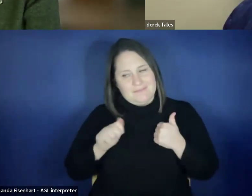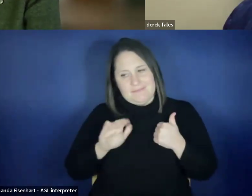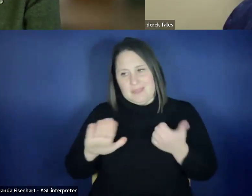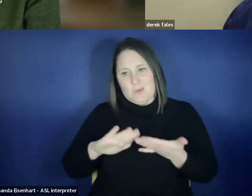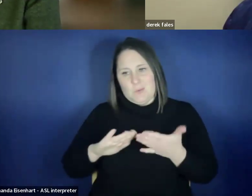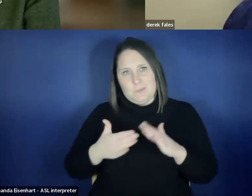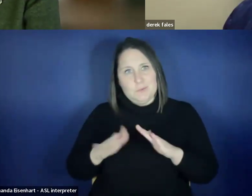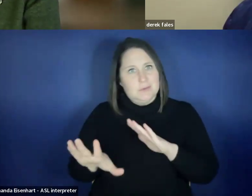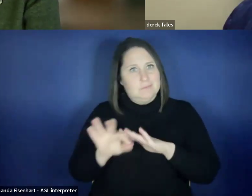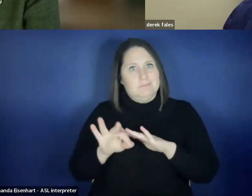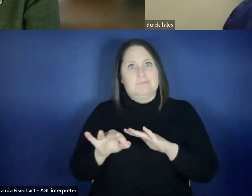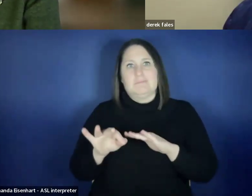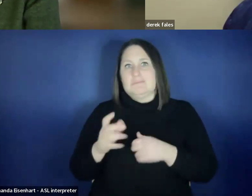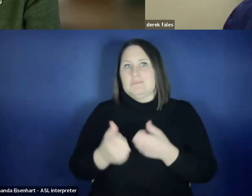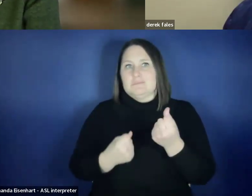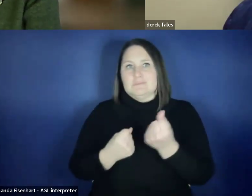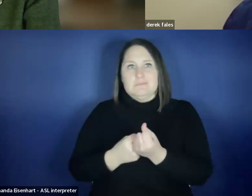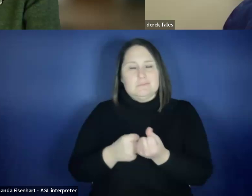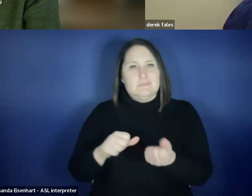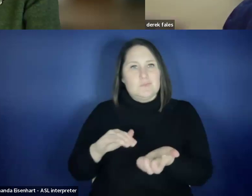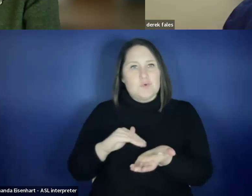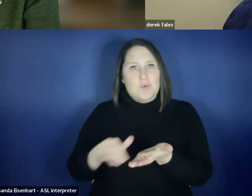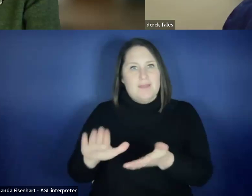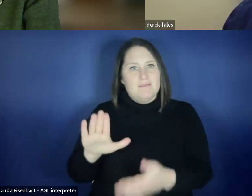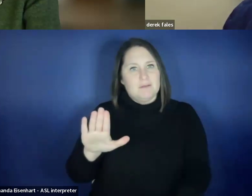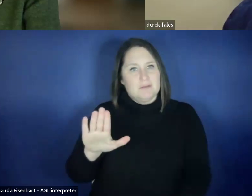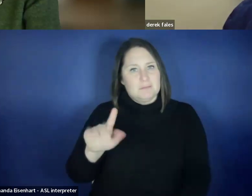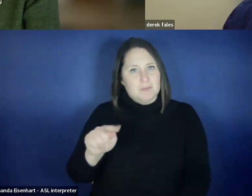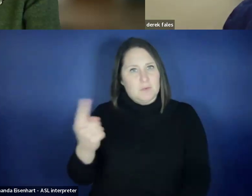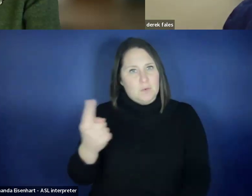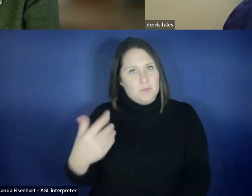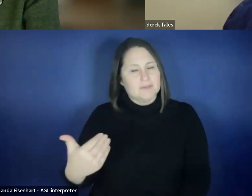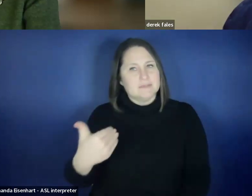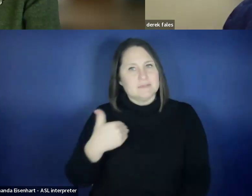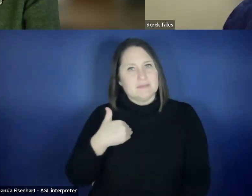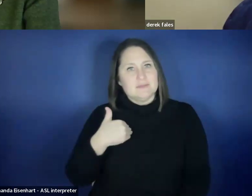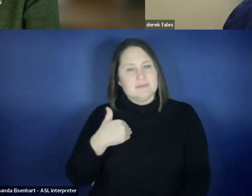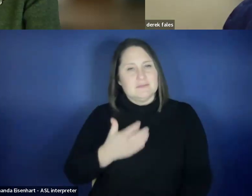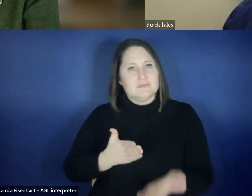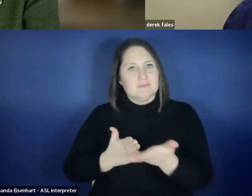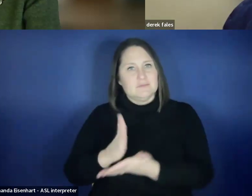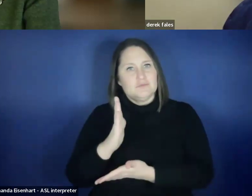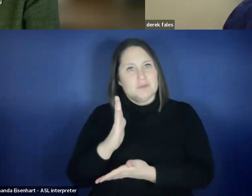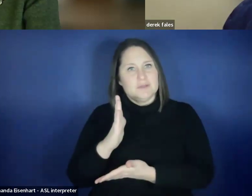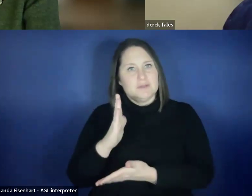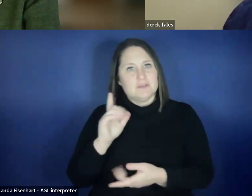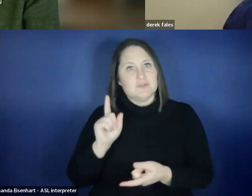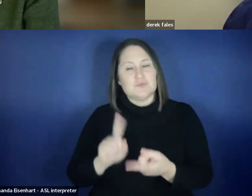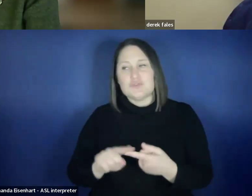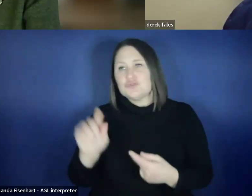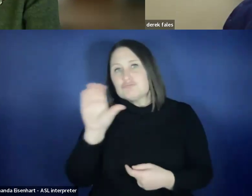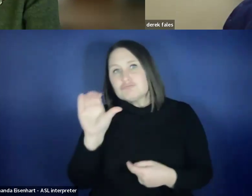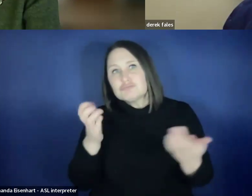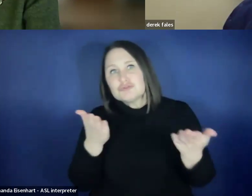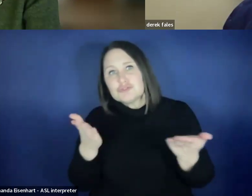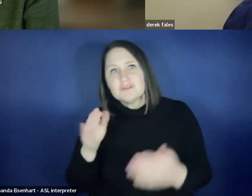choice supported by the waiver, but always has the right to seek services